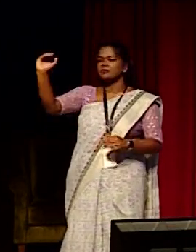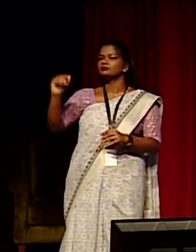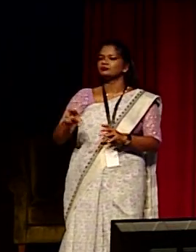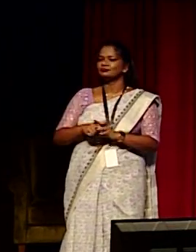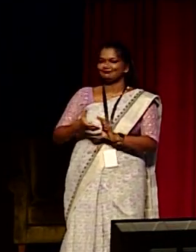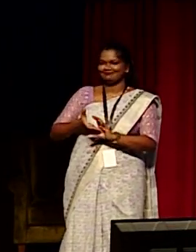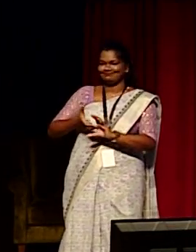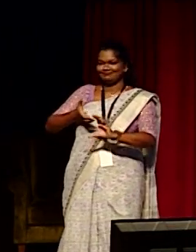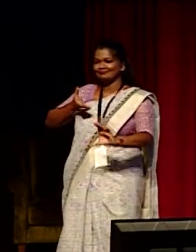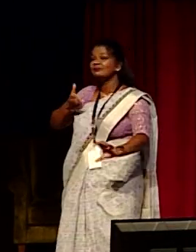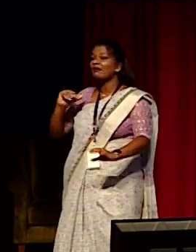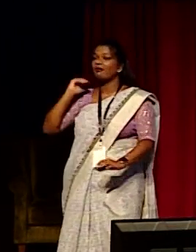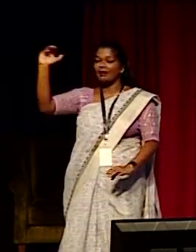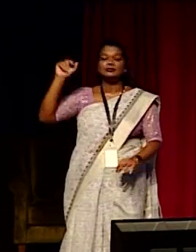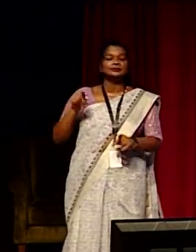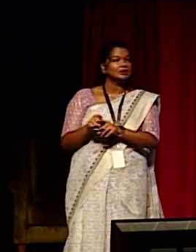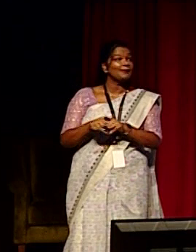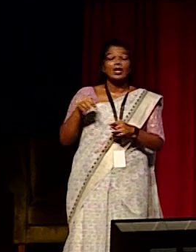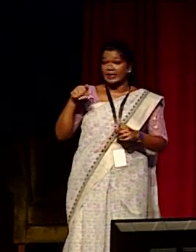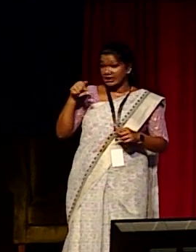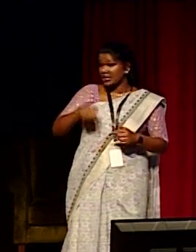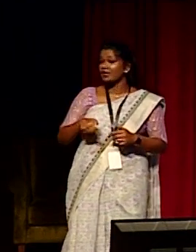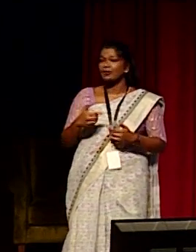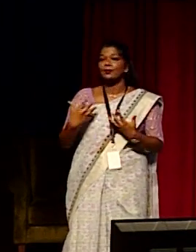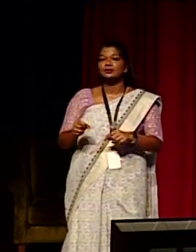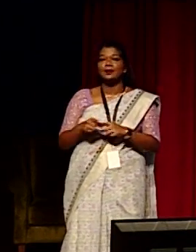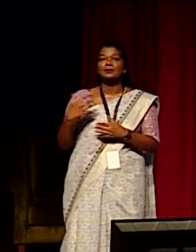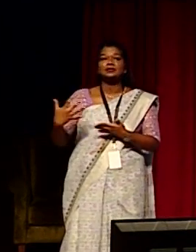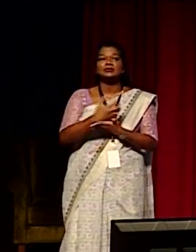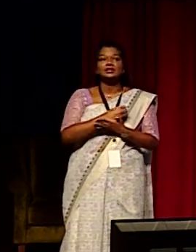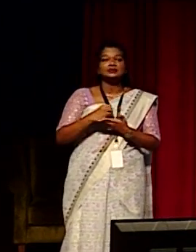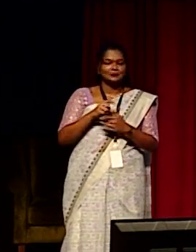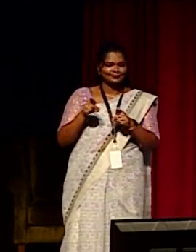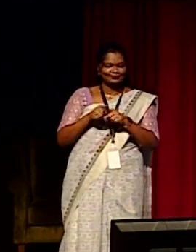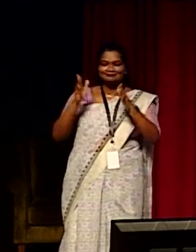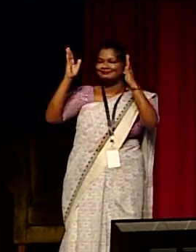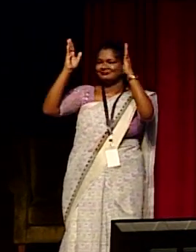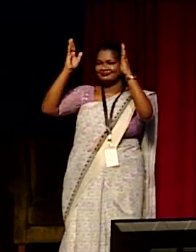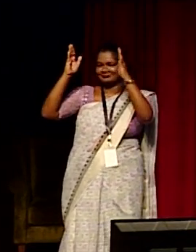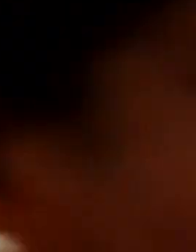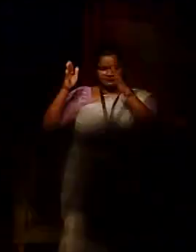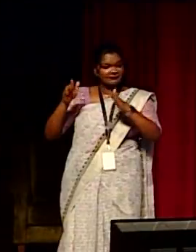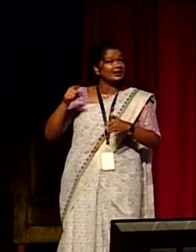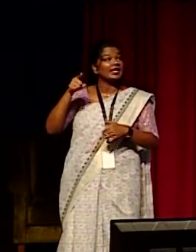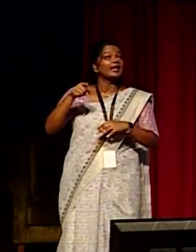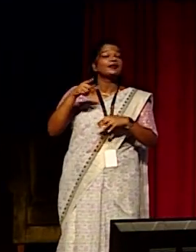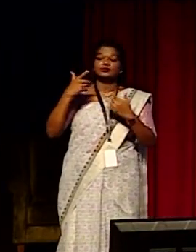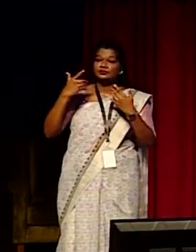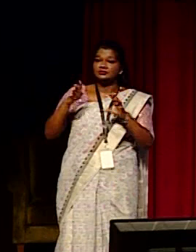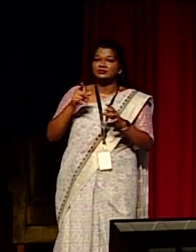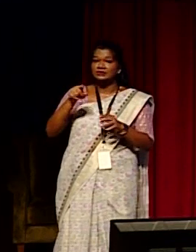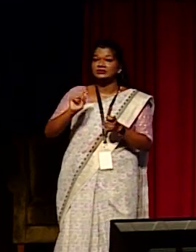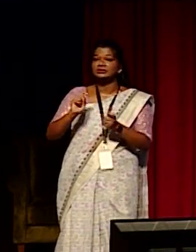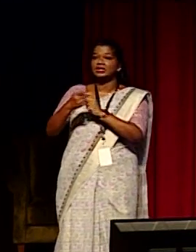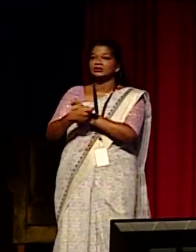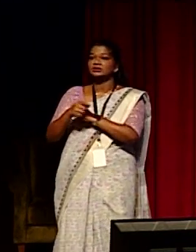pipes. Now here, we take a cylindrical pipe, heat it, and